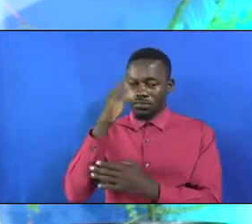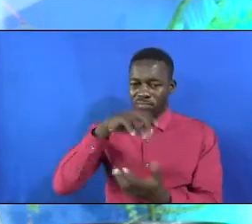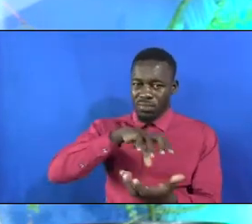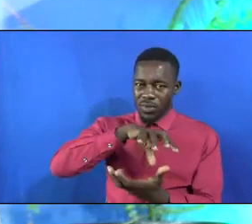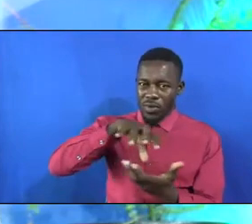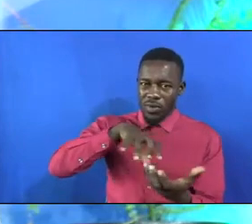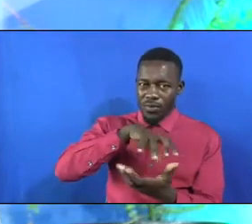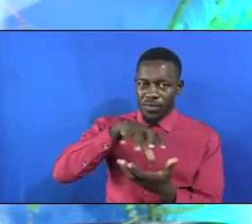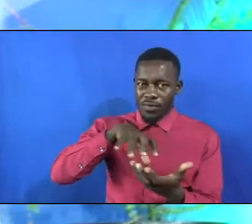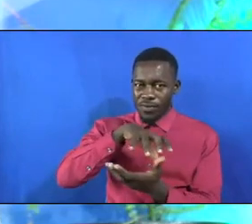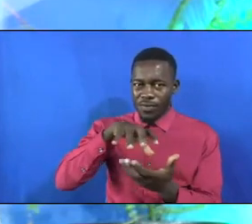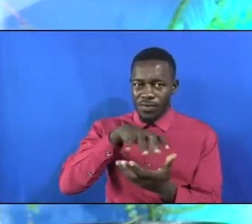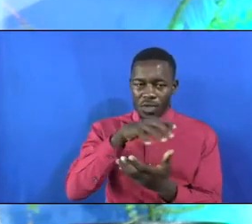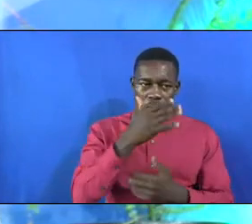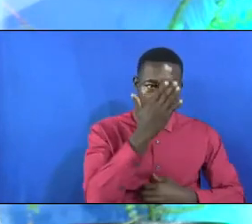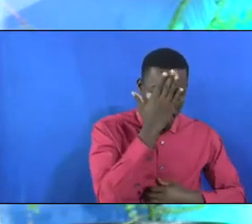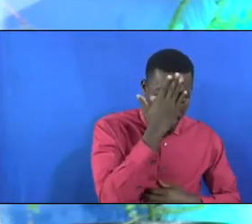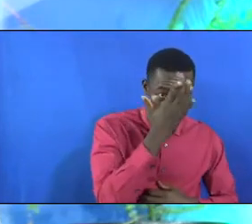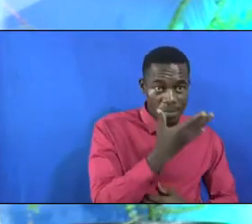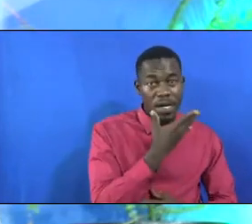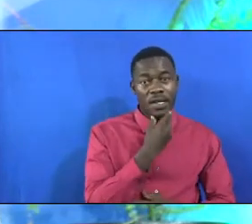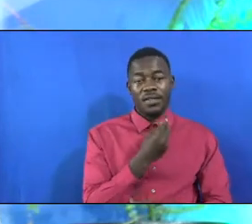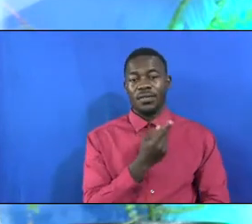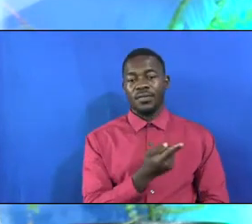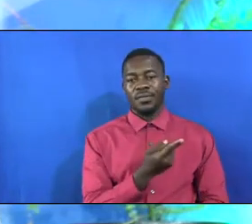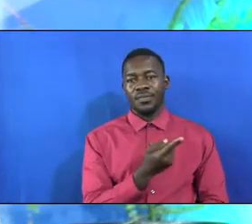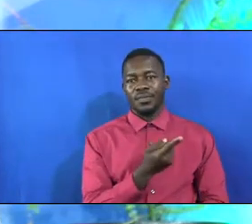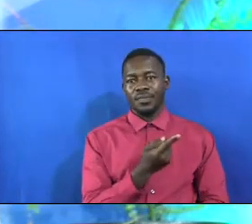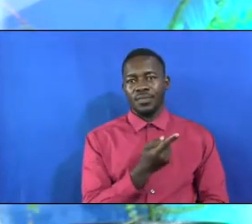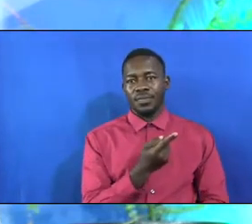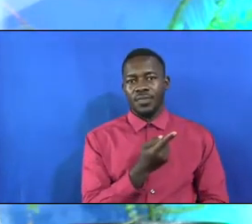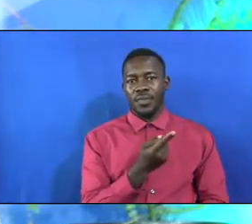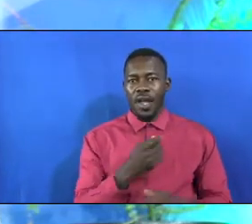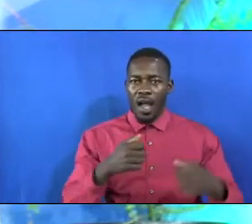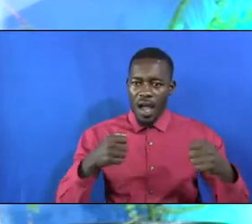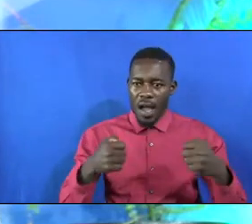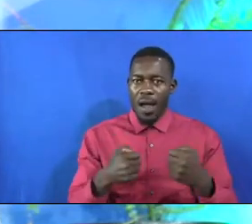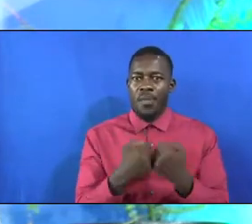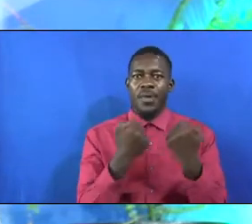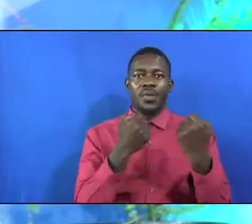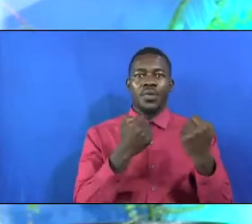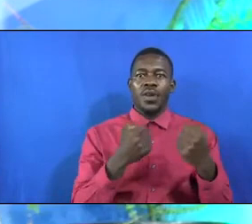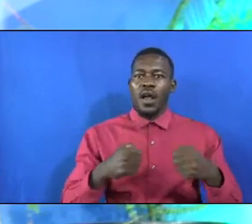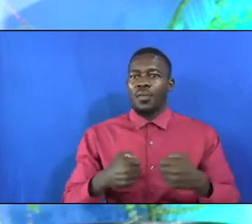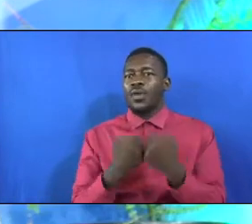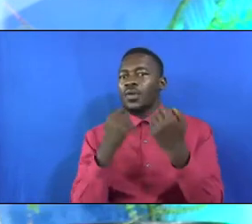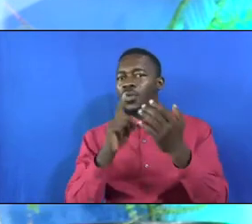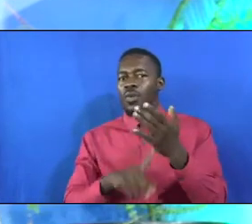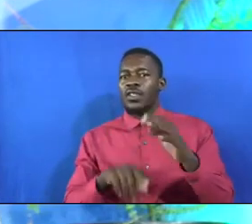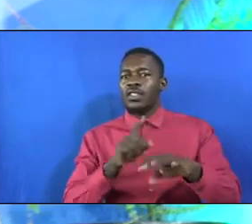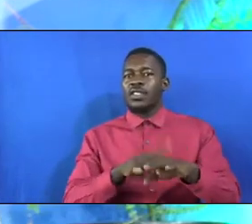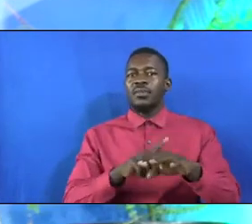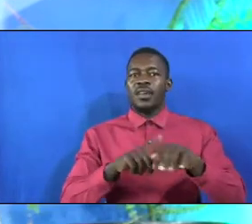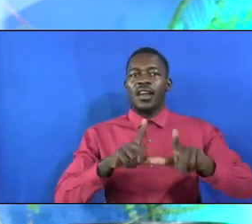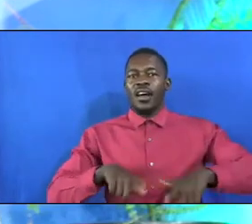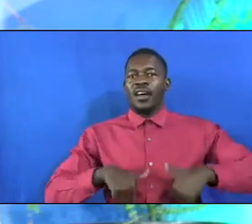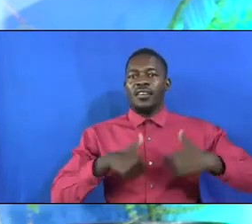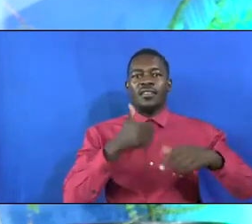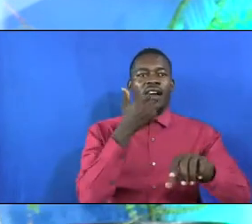conflicts with obedience to man? What happens then when you are faced with